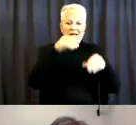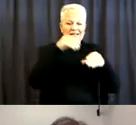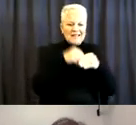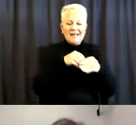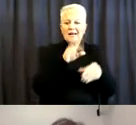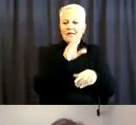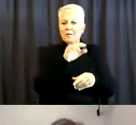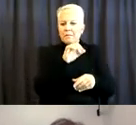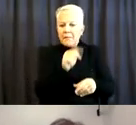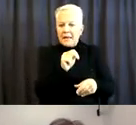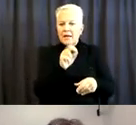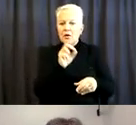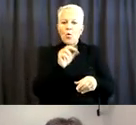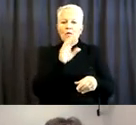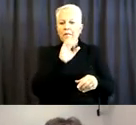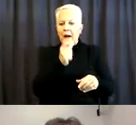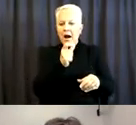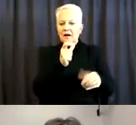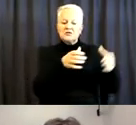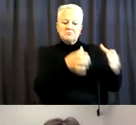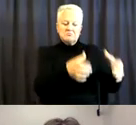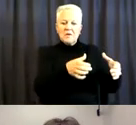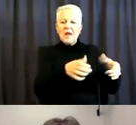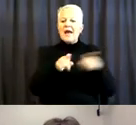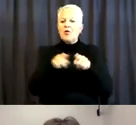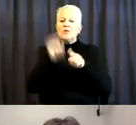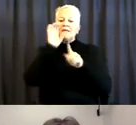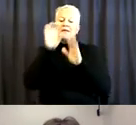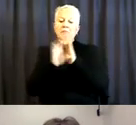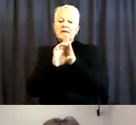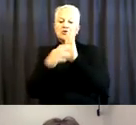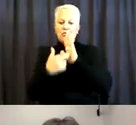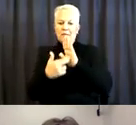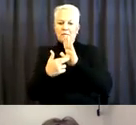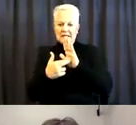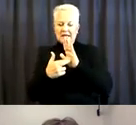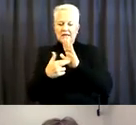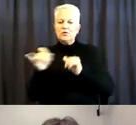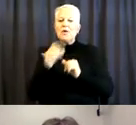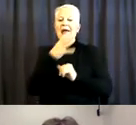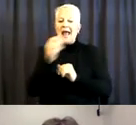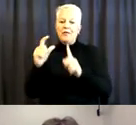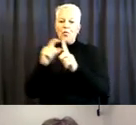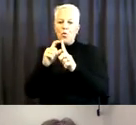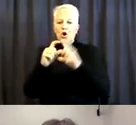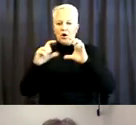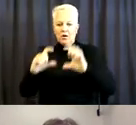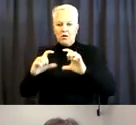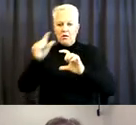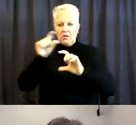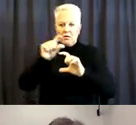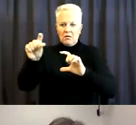box. And then it also has a pictorial representation and the word above.